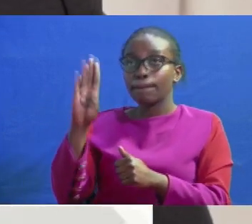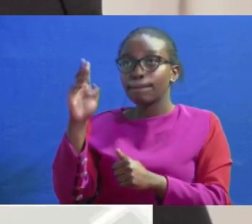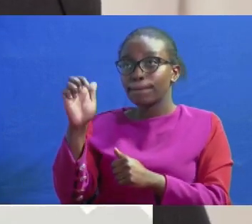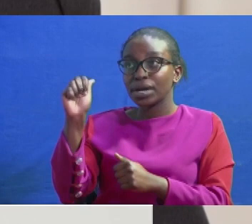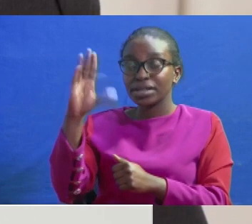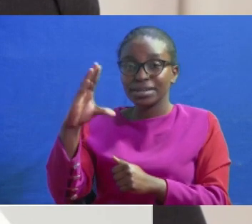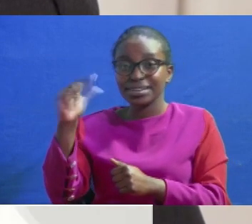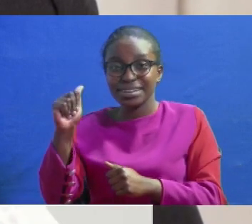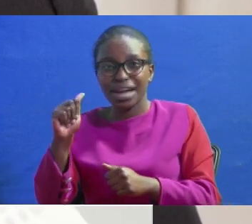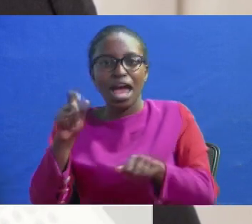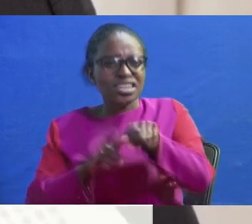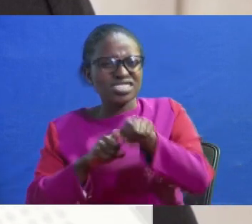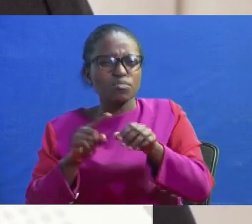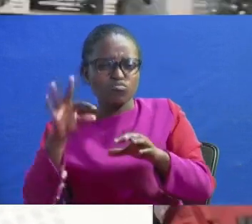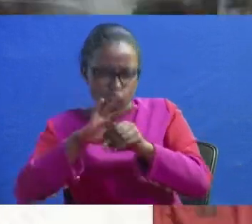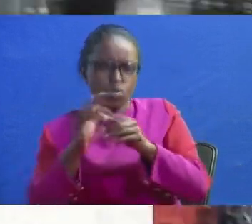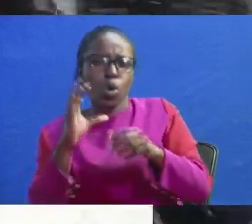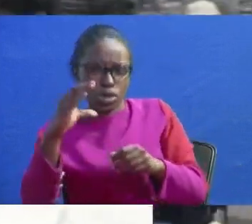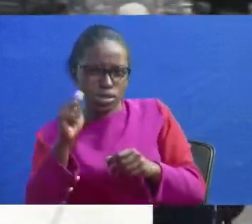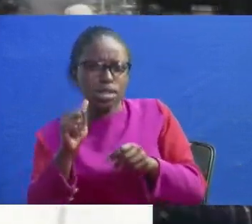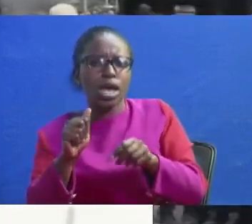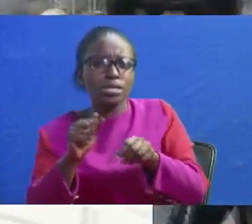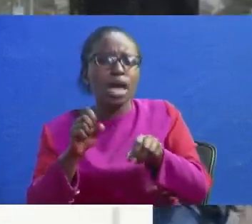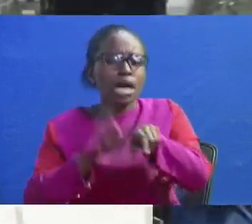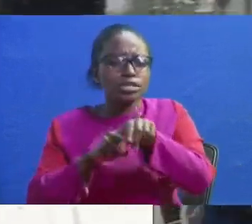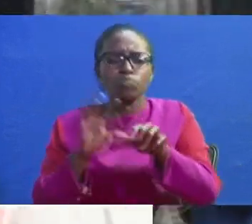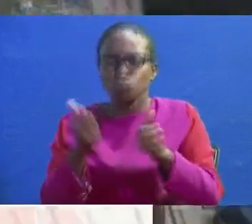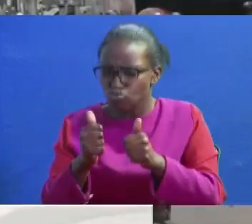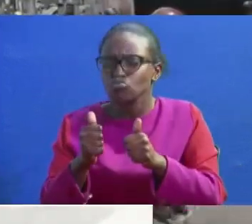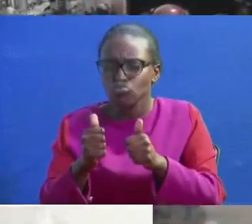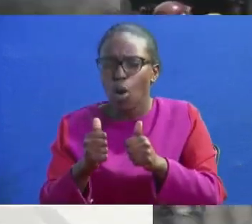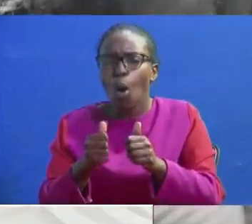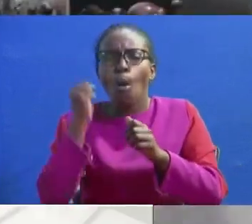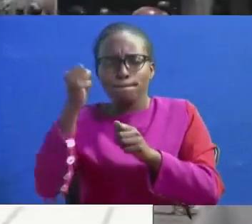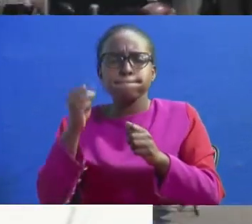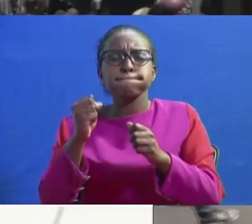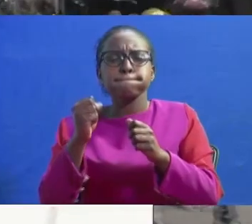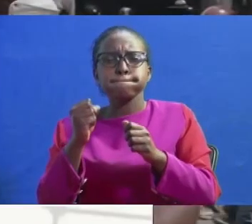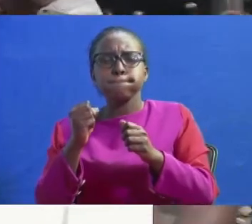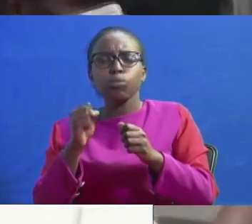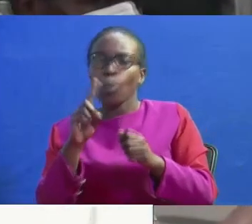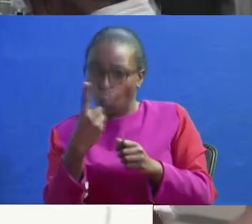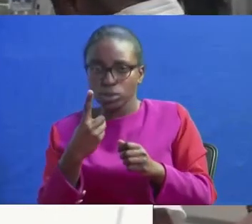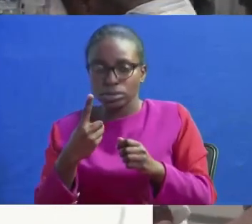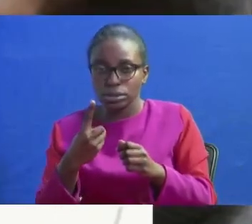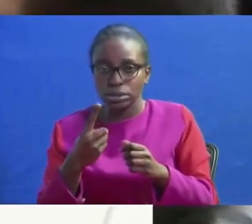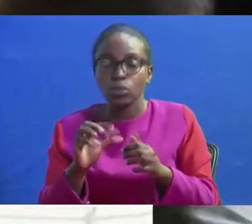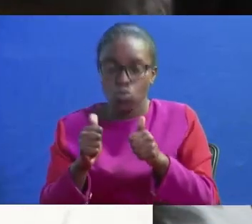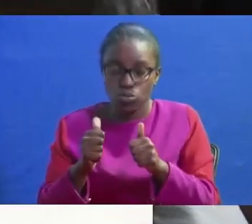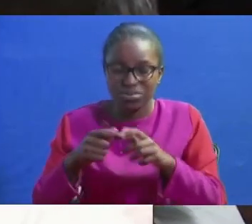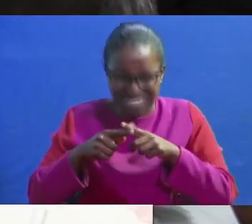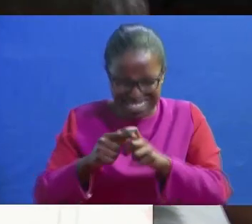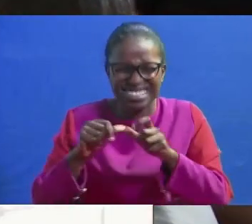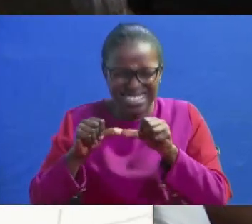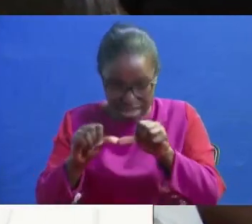of the cabinet reshuffling from the following anti-governmental protest led by the Gen Z. Dorcas Oduor will now